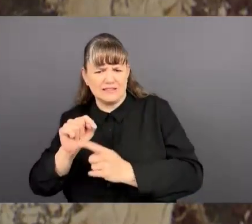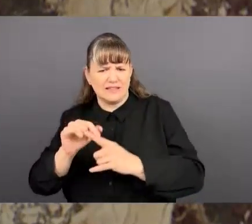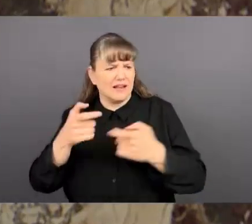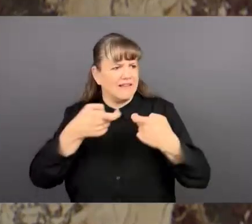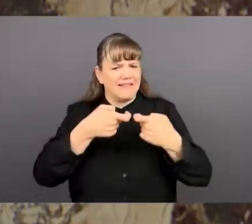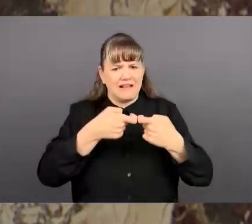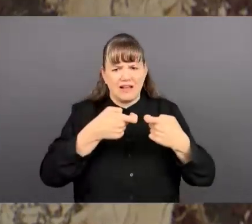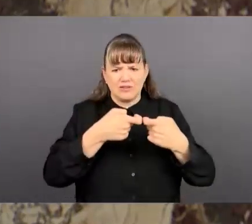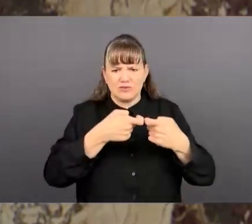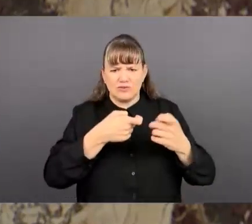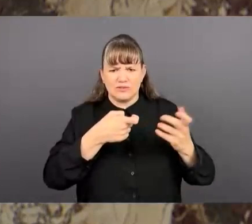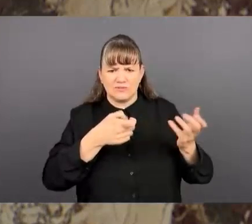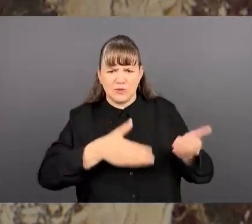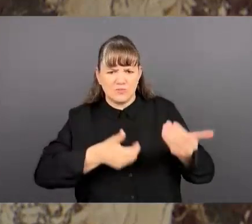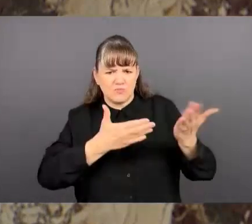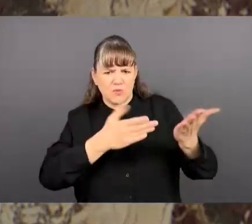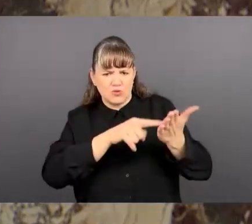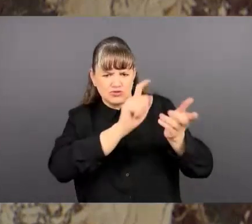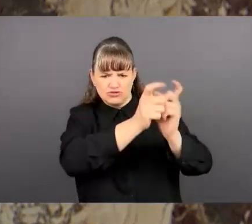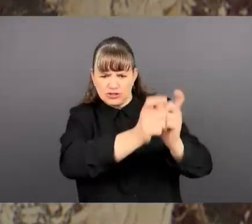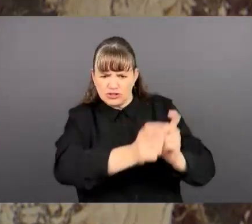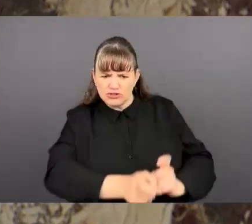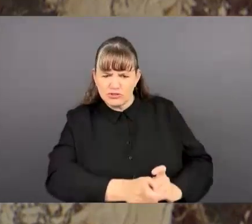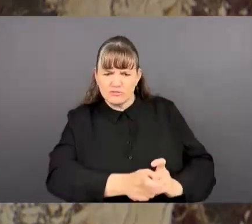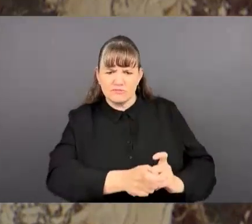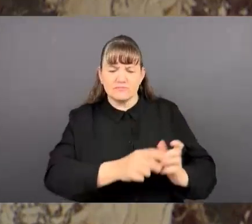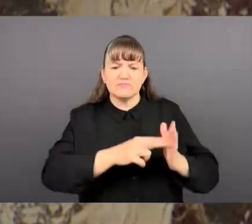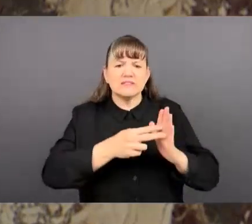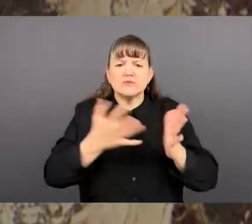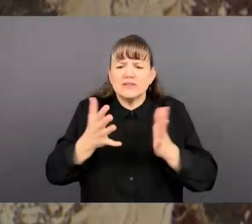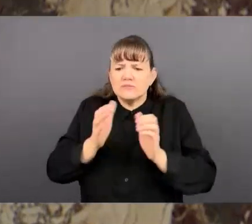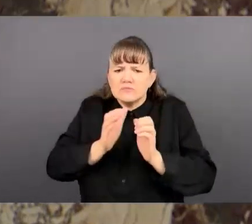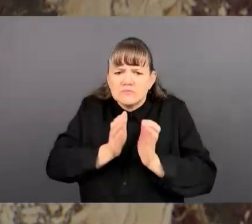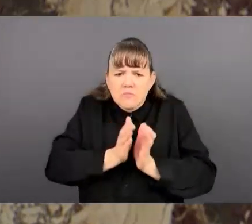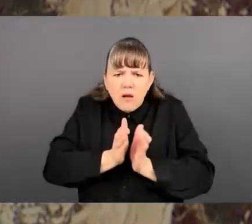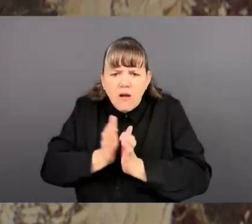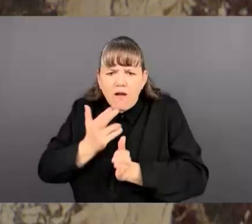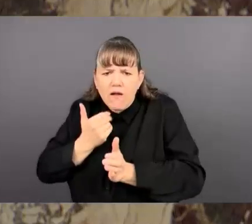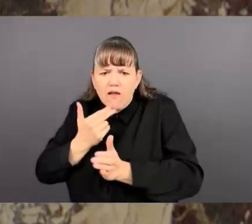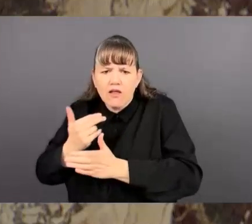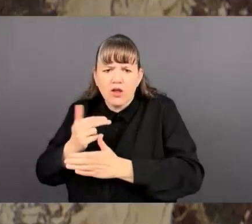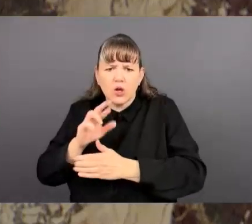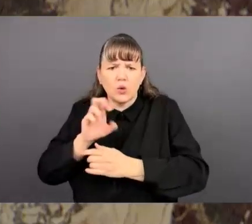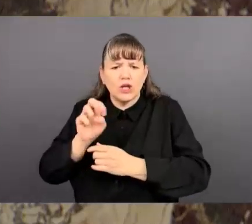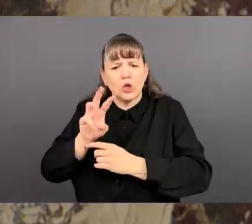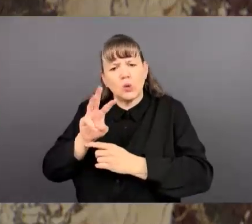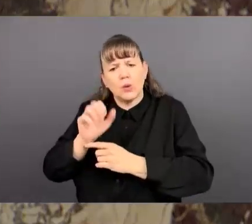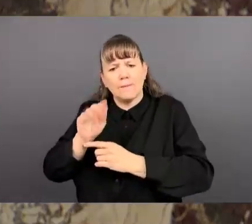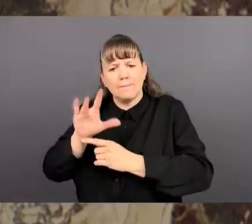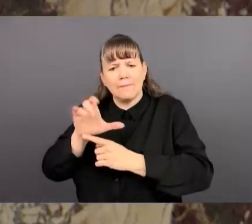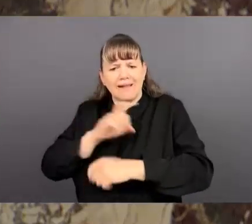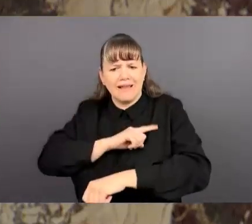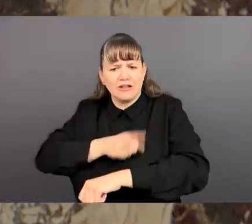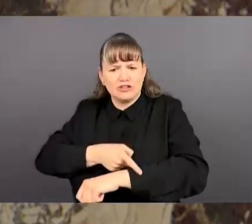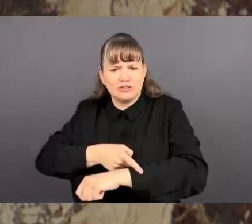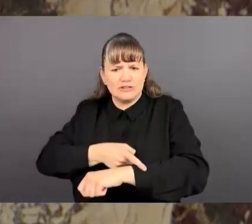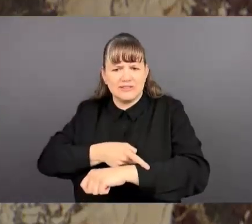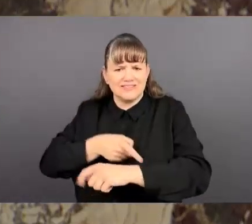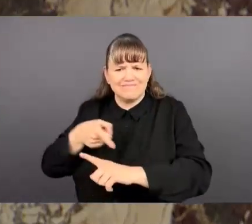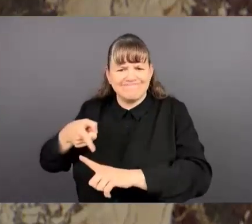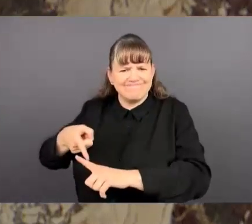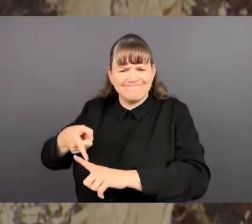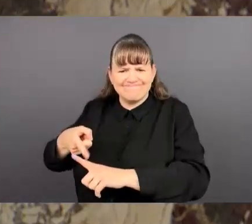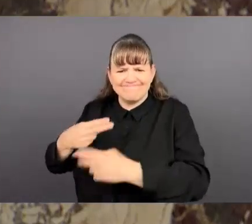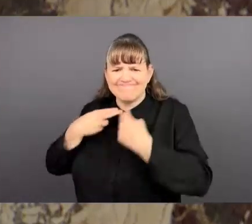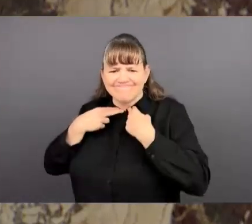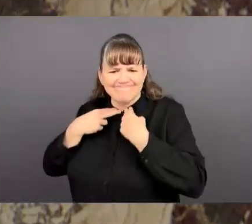undervalue small-scale renewable energy and locks in inequity for decades to come. Proposed changes from BC Hydro for fixed-rate billing instead of net